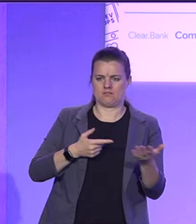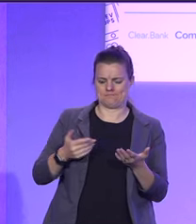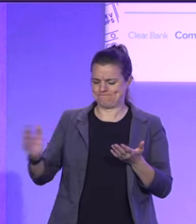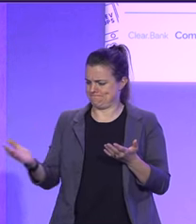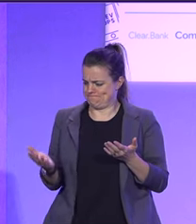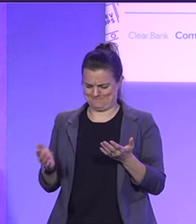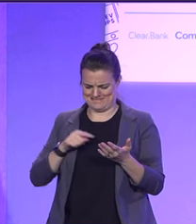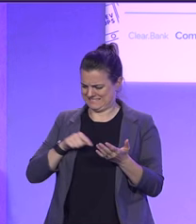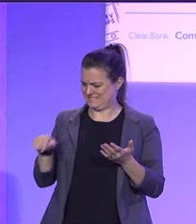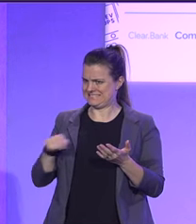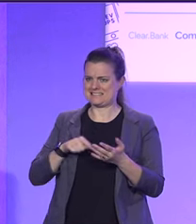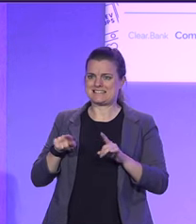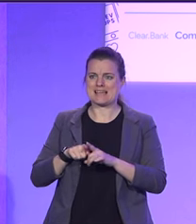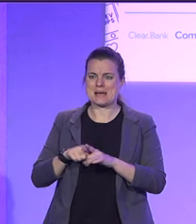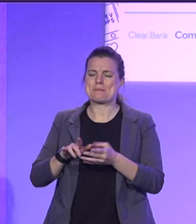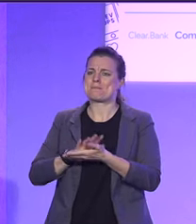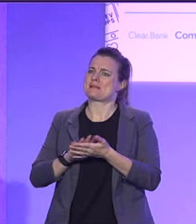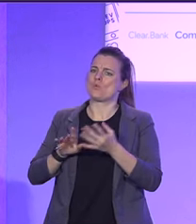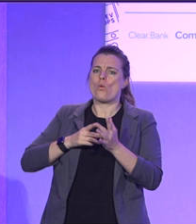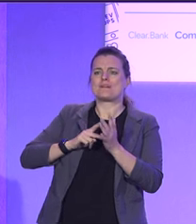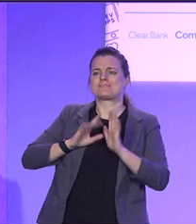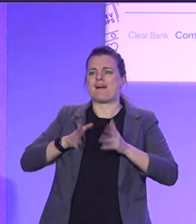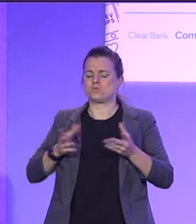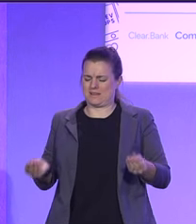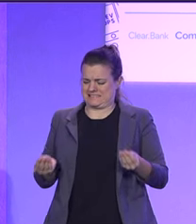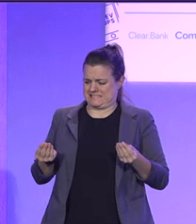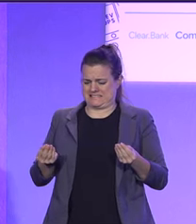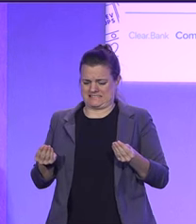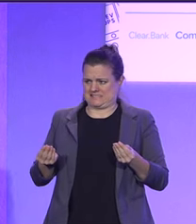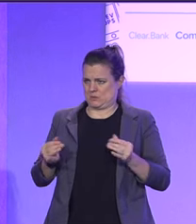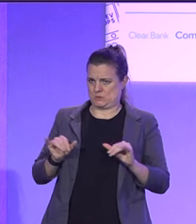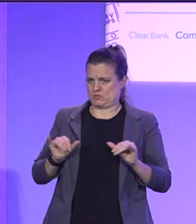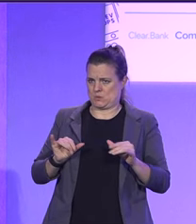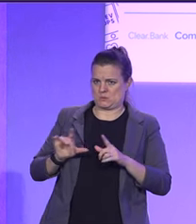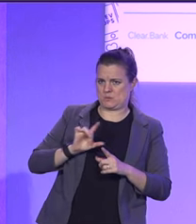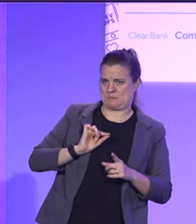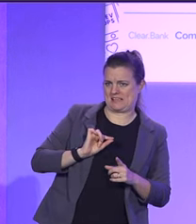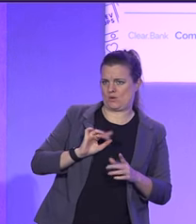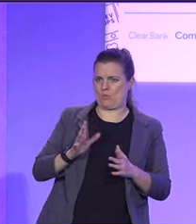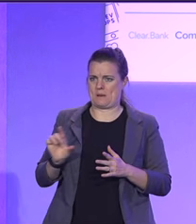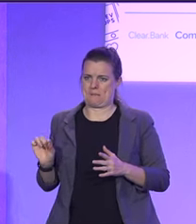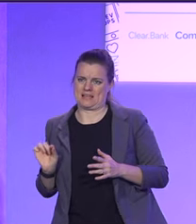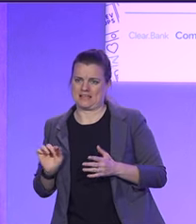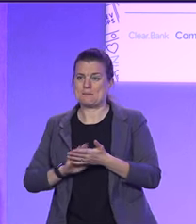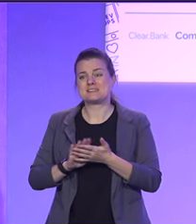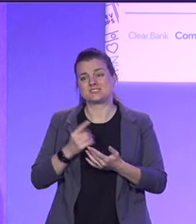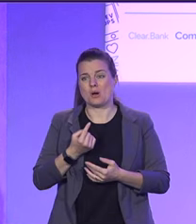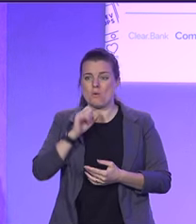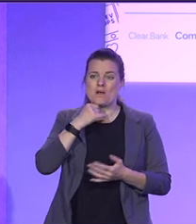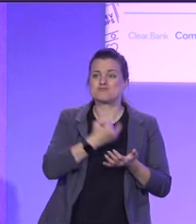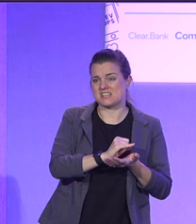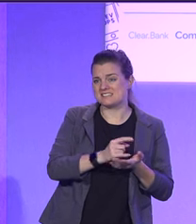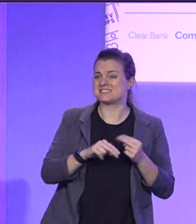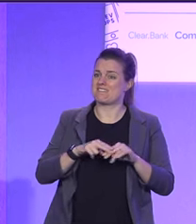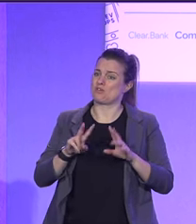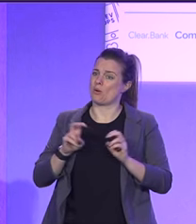someone else over you or vice versa. So know that it is okay to keep submitting, but again, you want to ask for feedback. Either reach